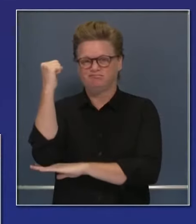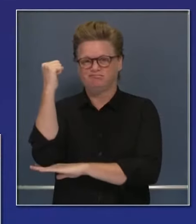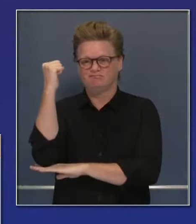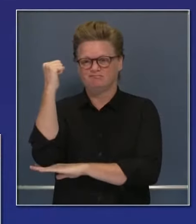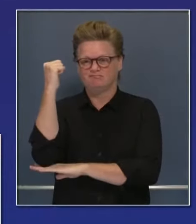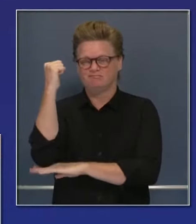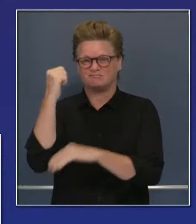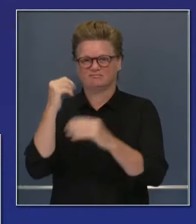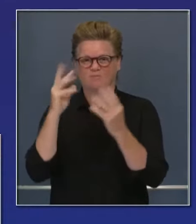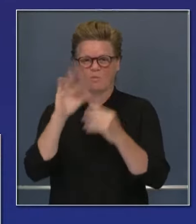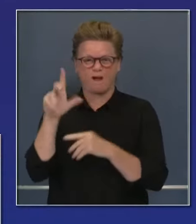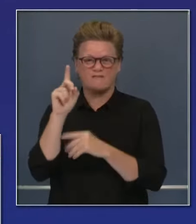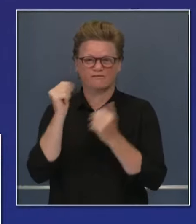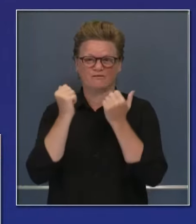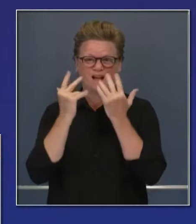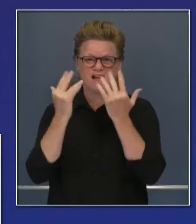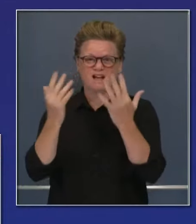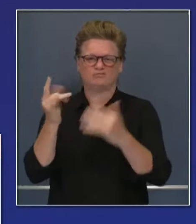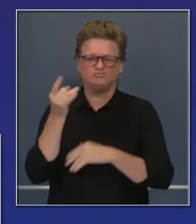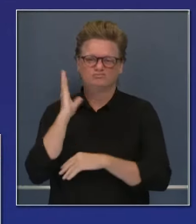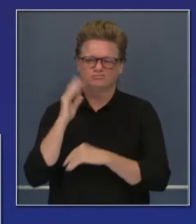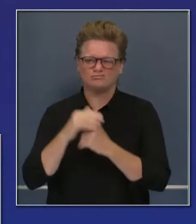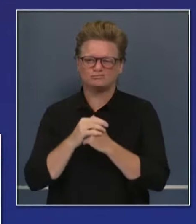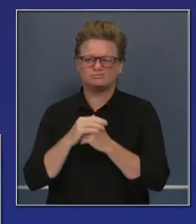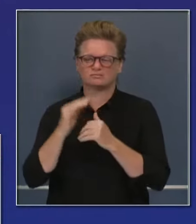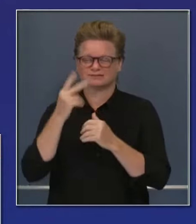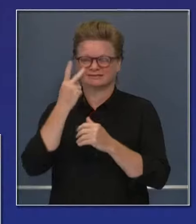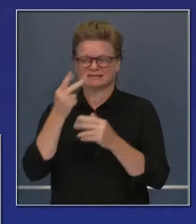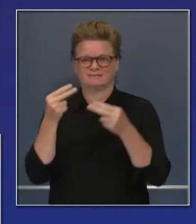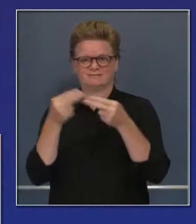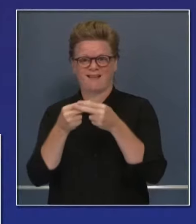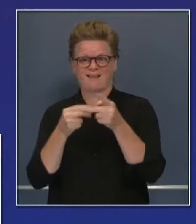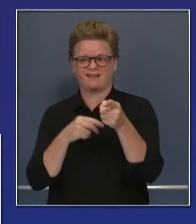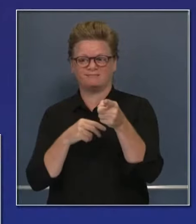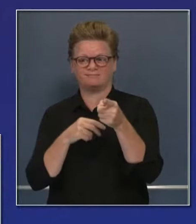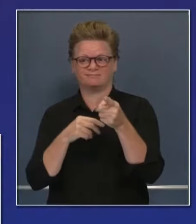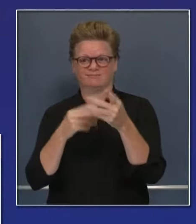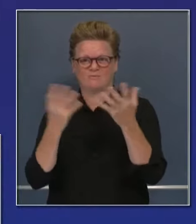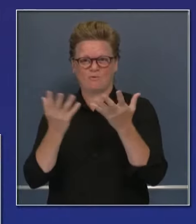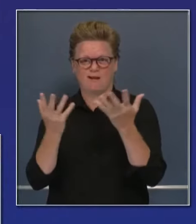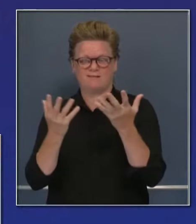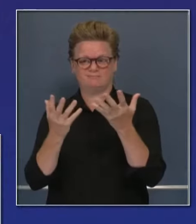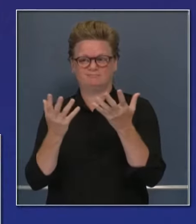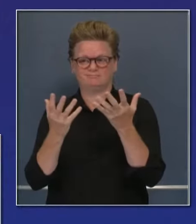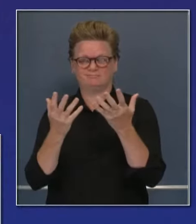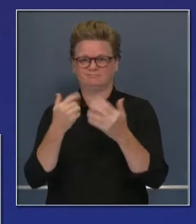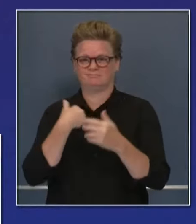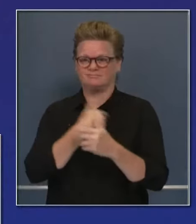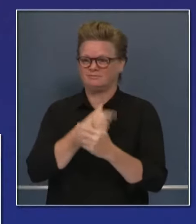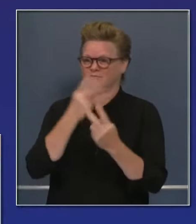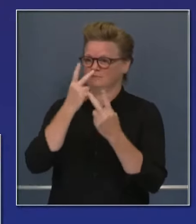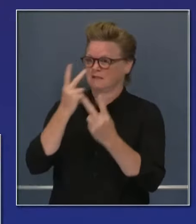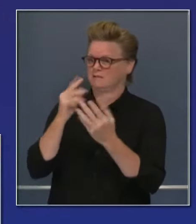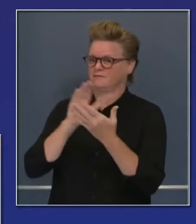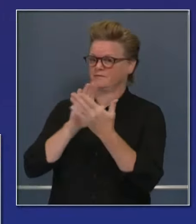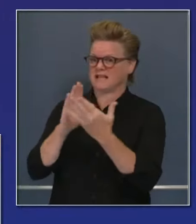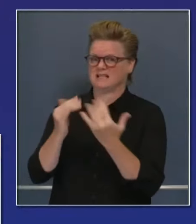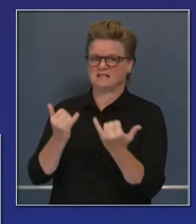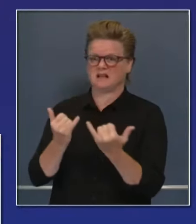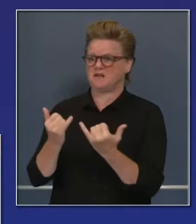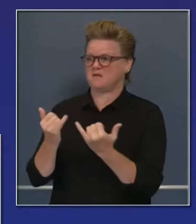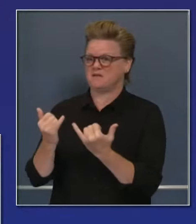put up this first graph in order to underscore the magnitude of the challenges we face so far this fire